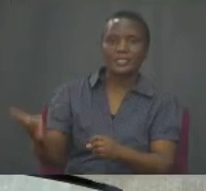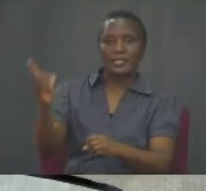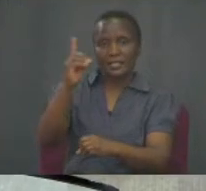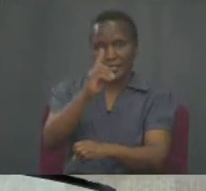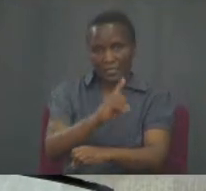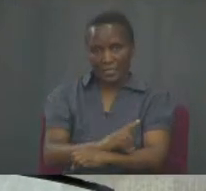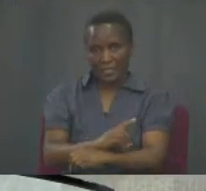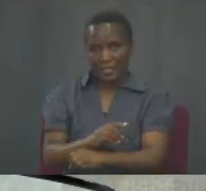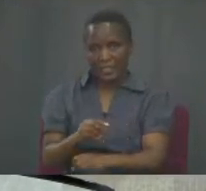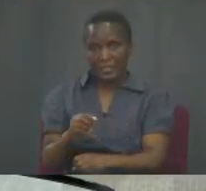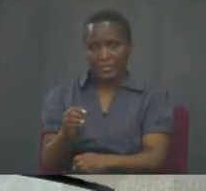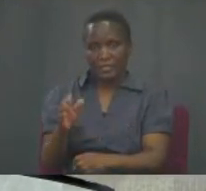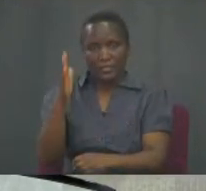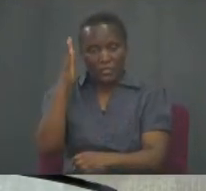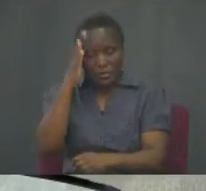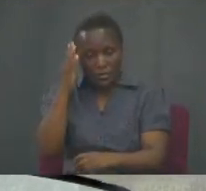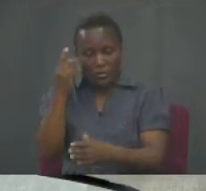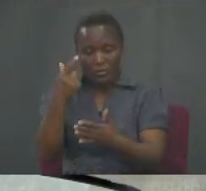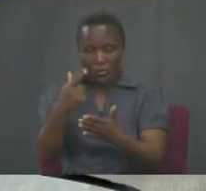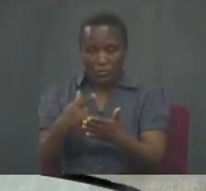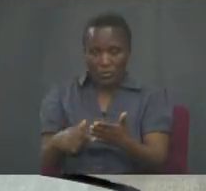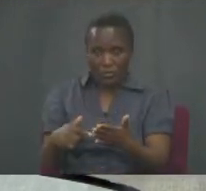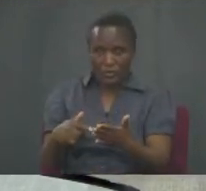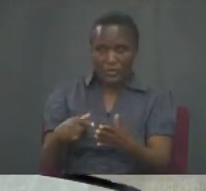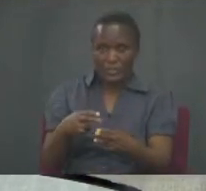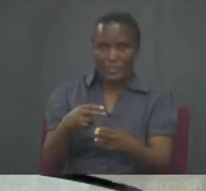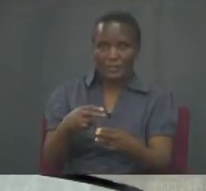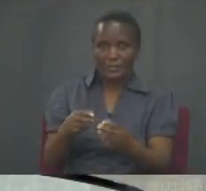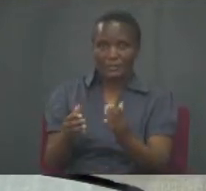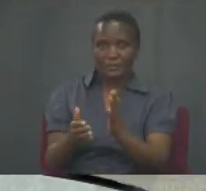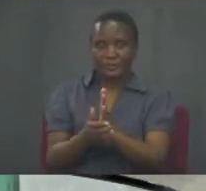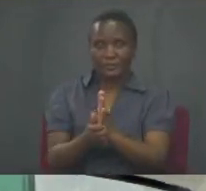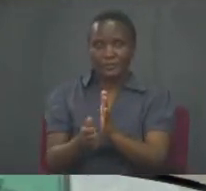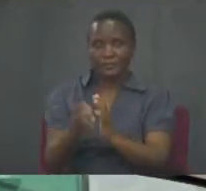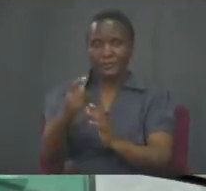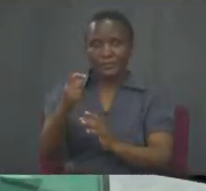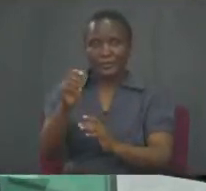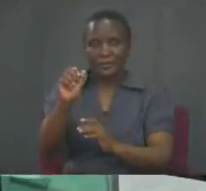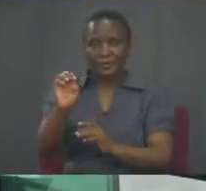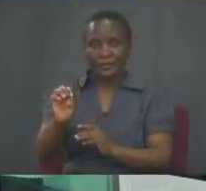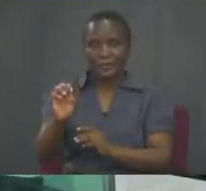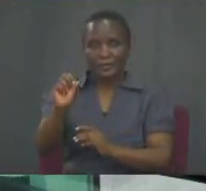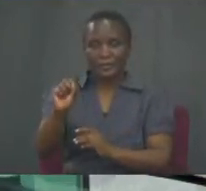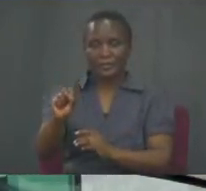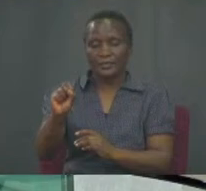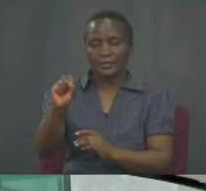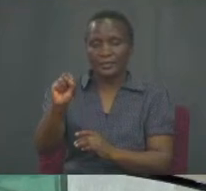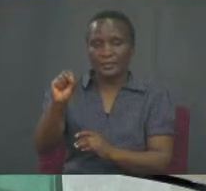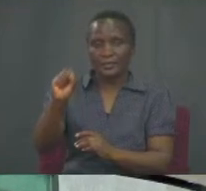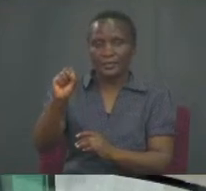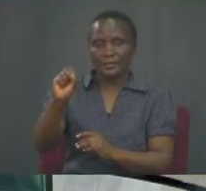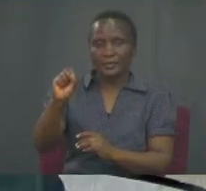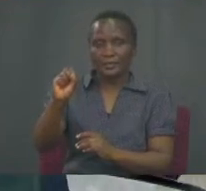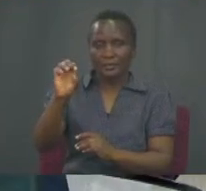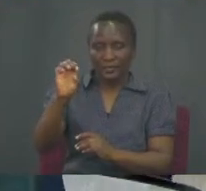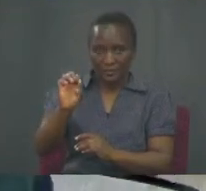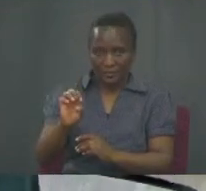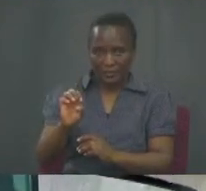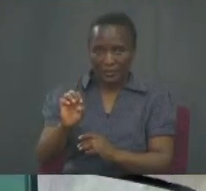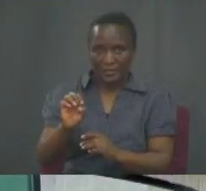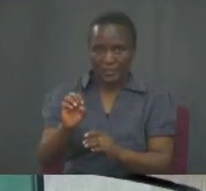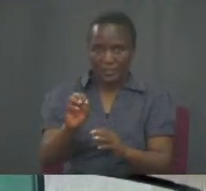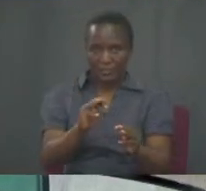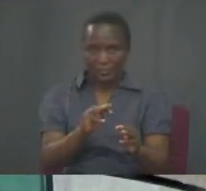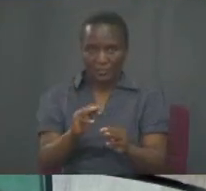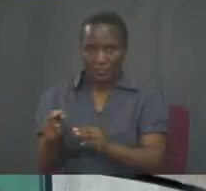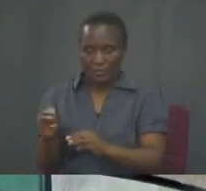call tense shift. Okay. What did I say? Tense? She says, this is